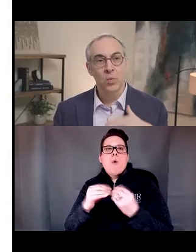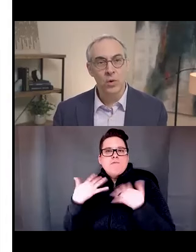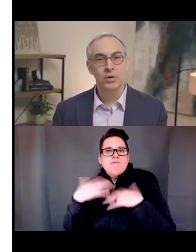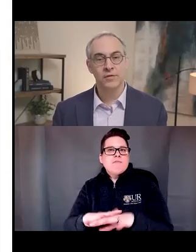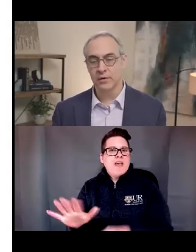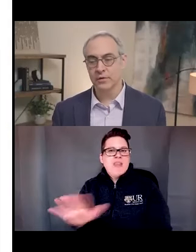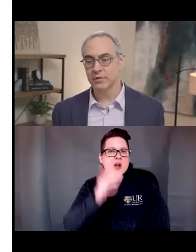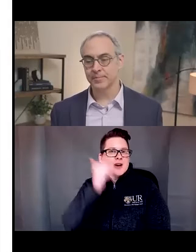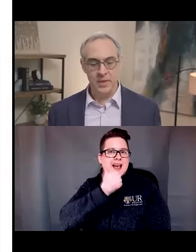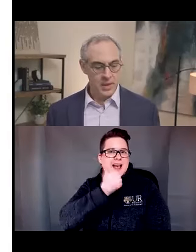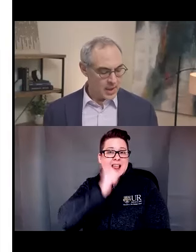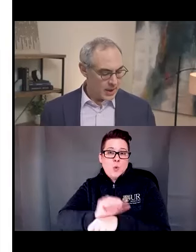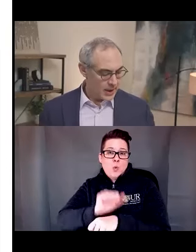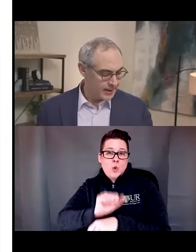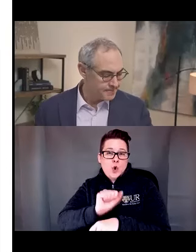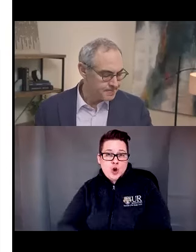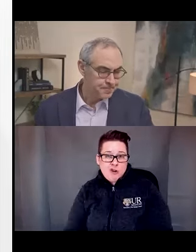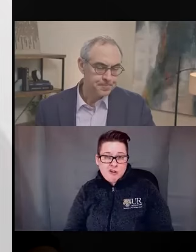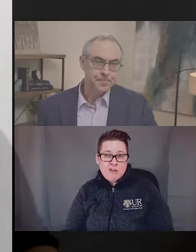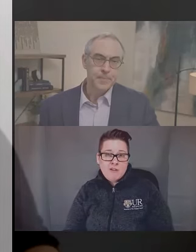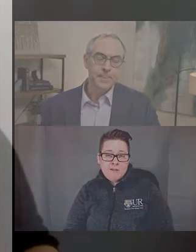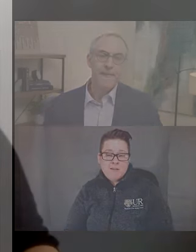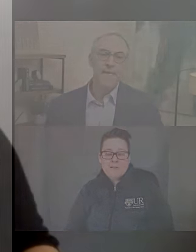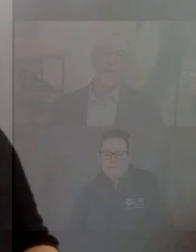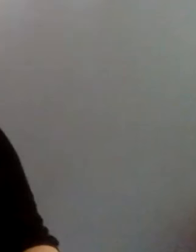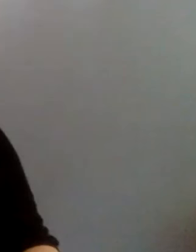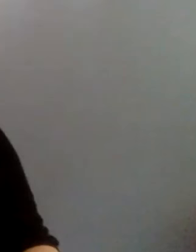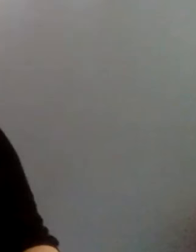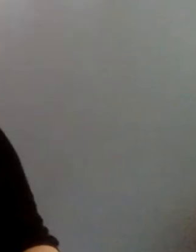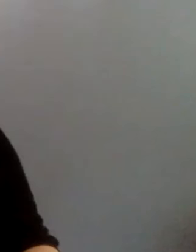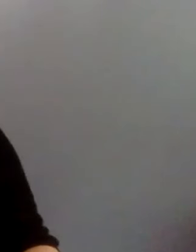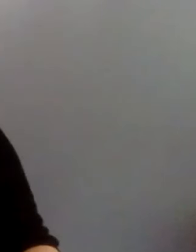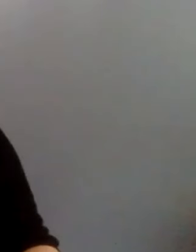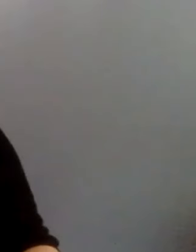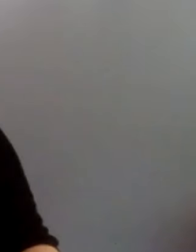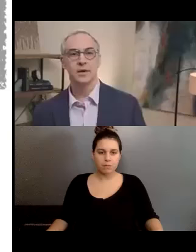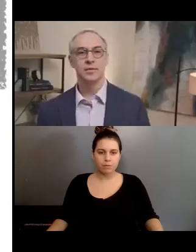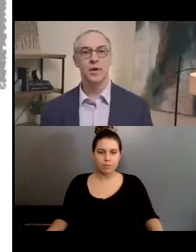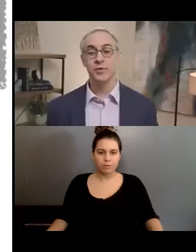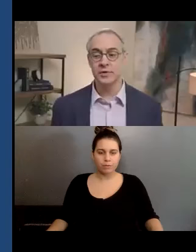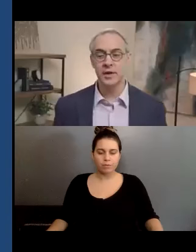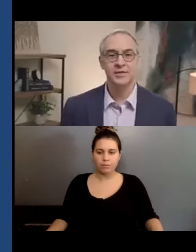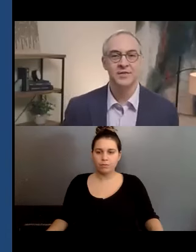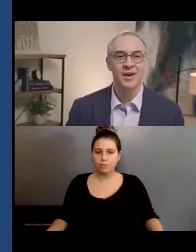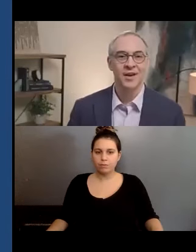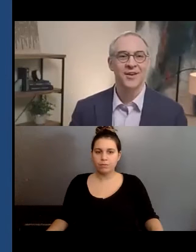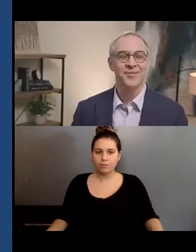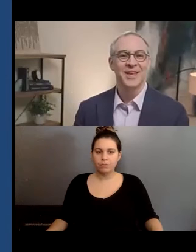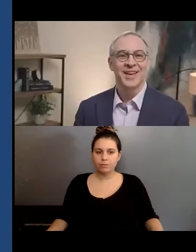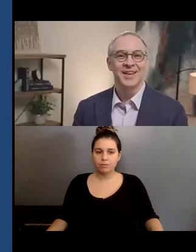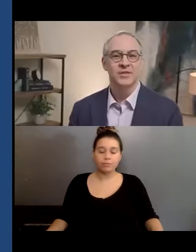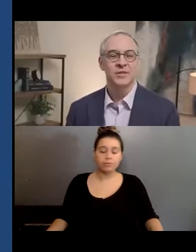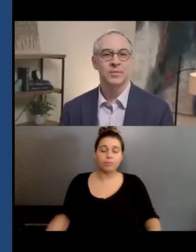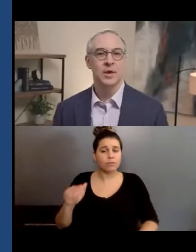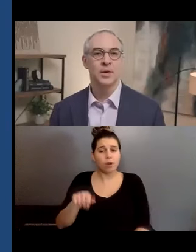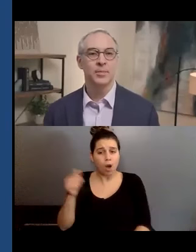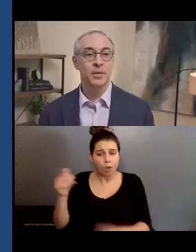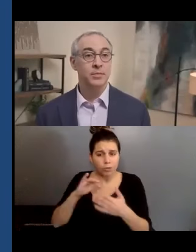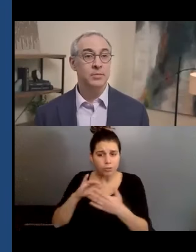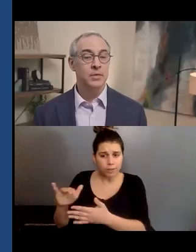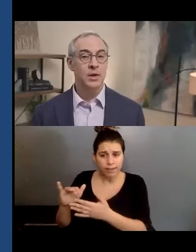daily workflows. So there's been other studies, a